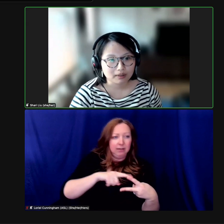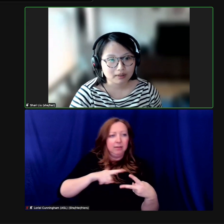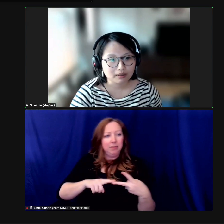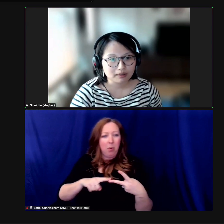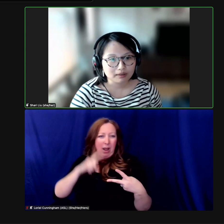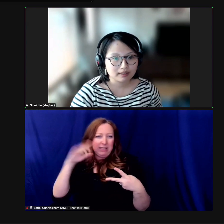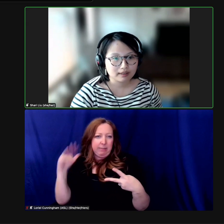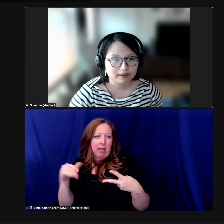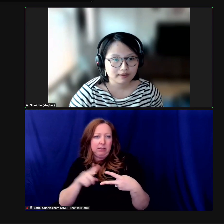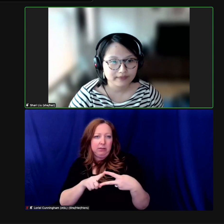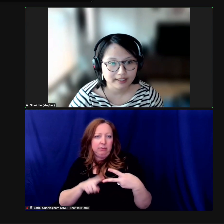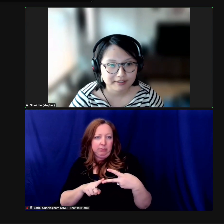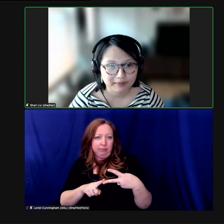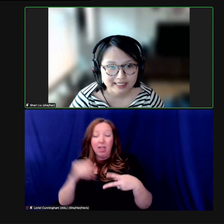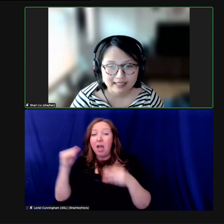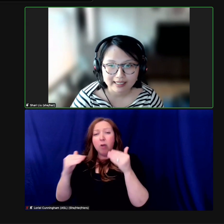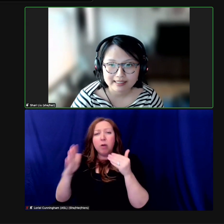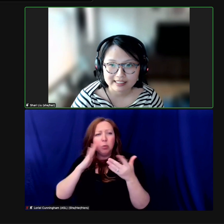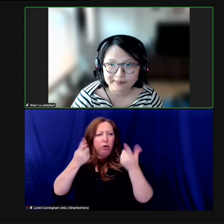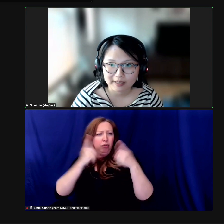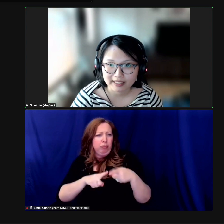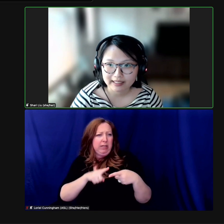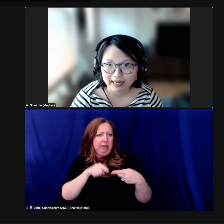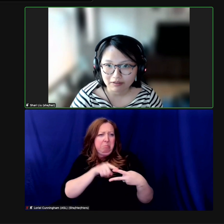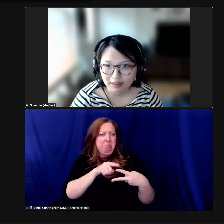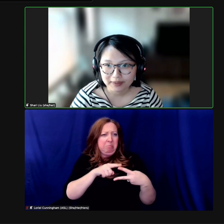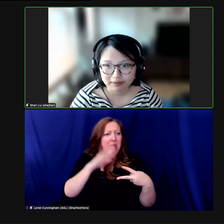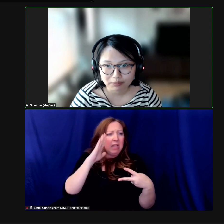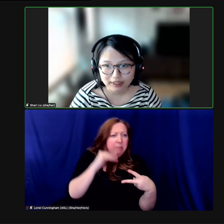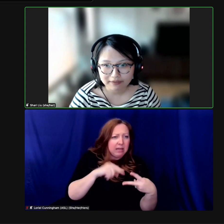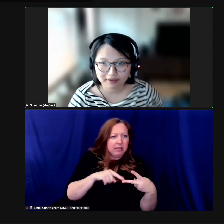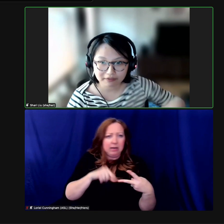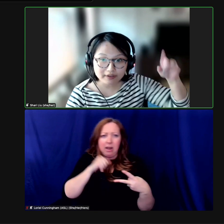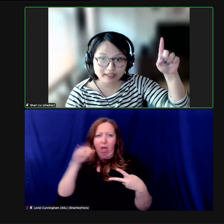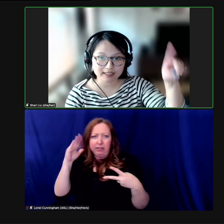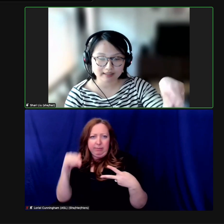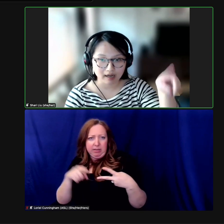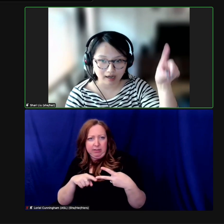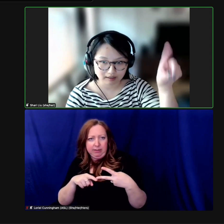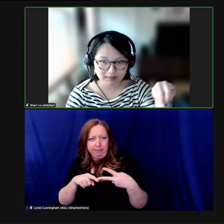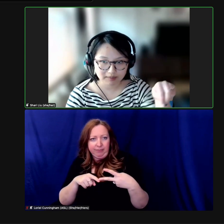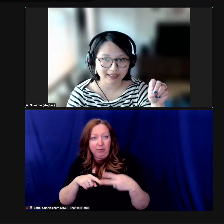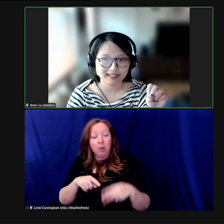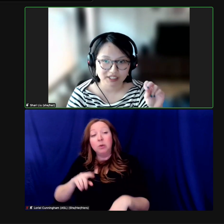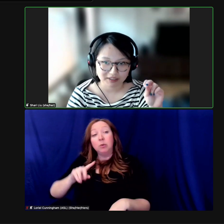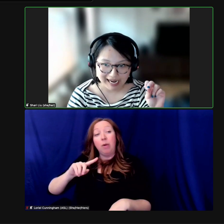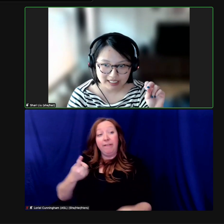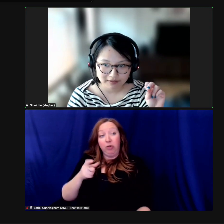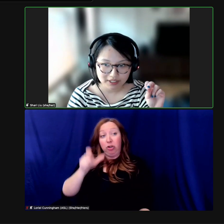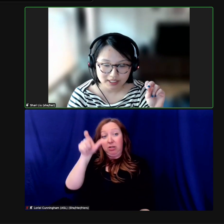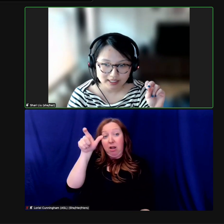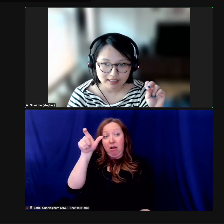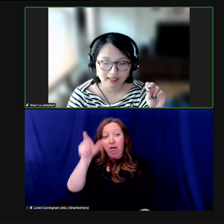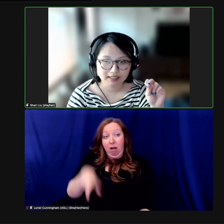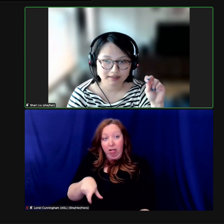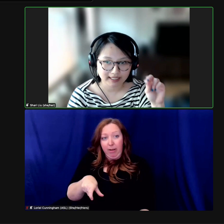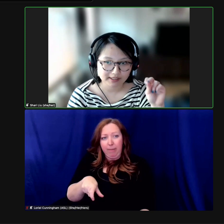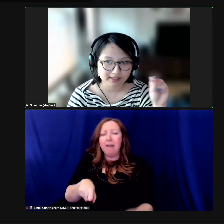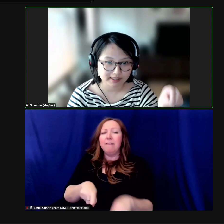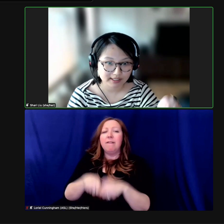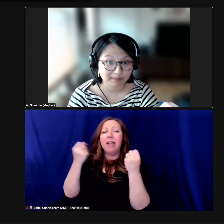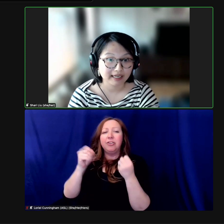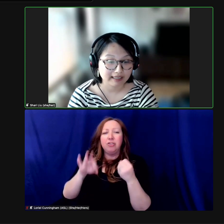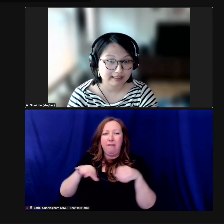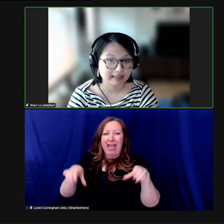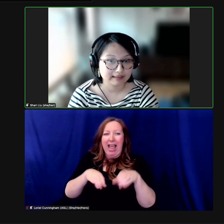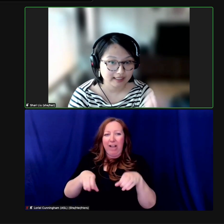you all the videos from this next experiment now, but in brief, the first column is a violation of action efficiency. So the agent